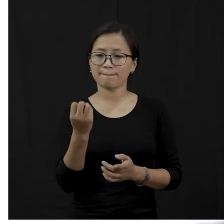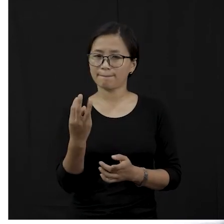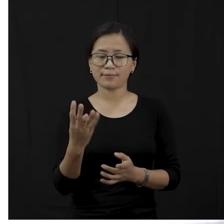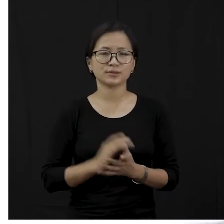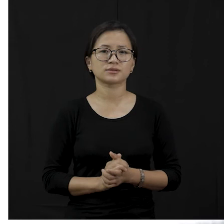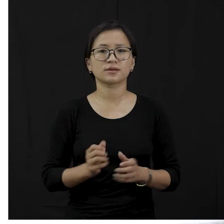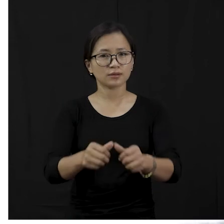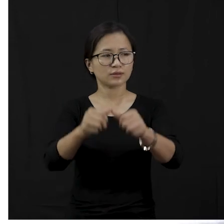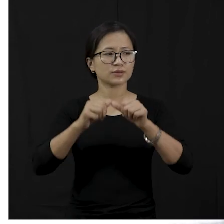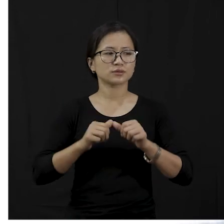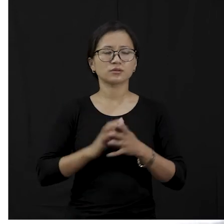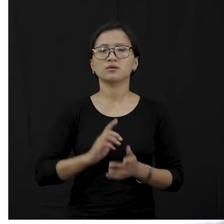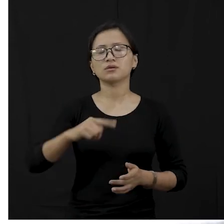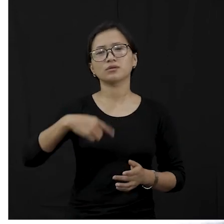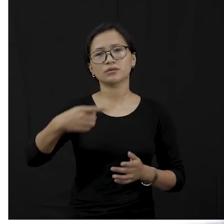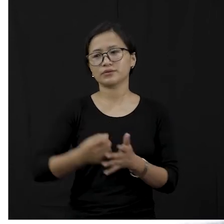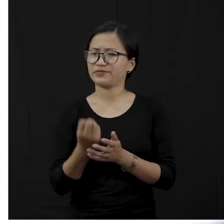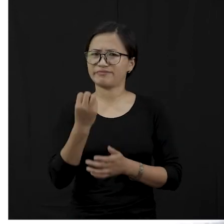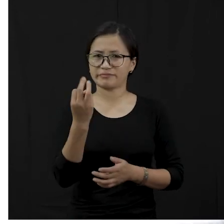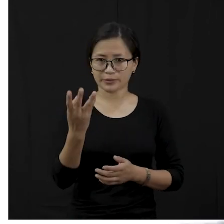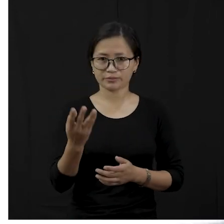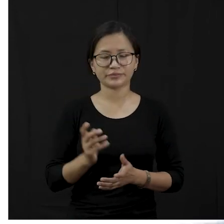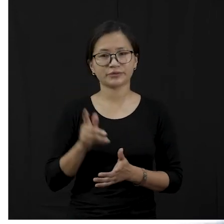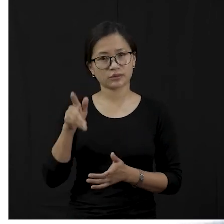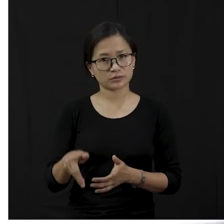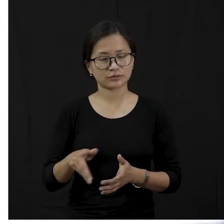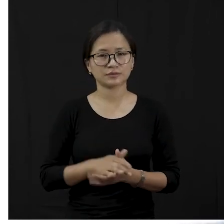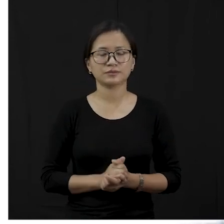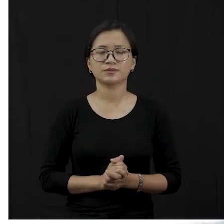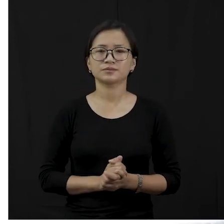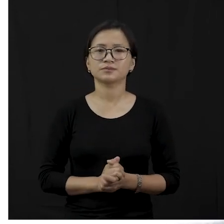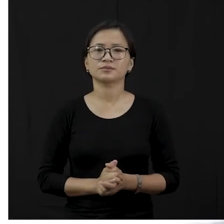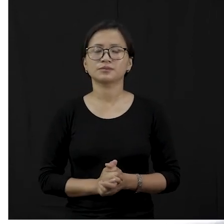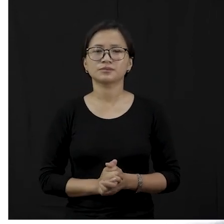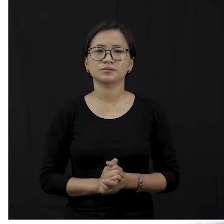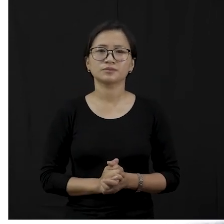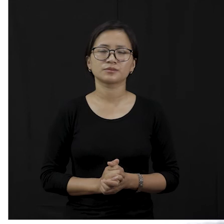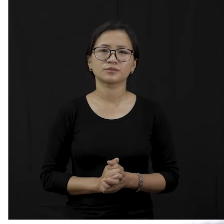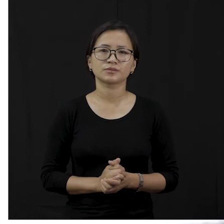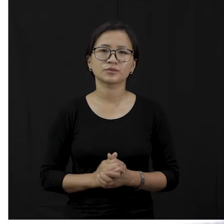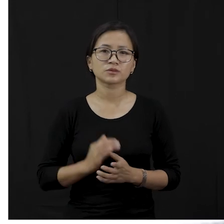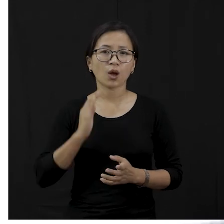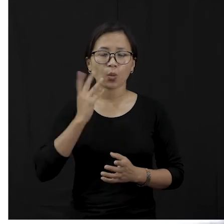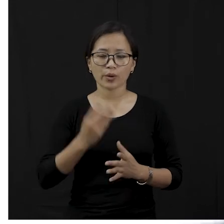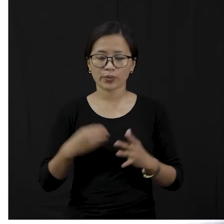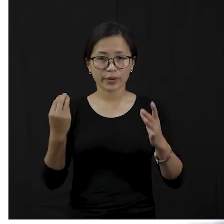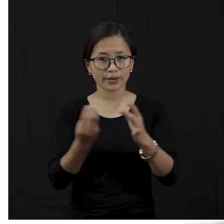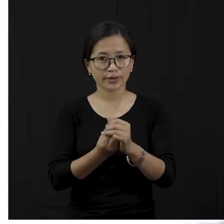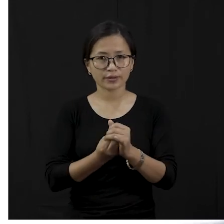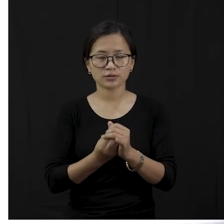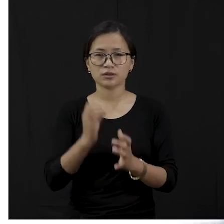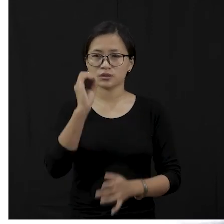the answer is always the number itself. Okay, I repeat. When we add 0 to